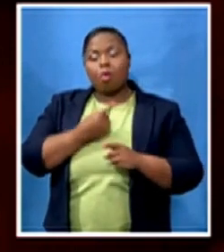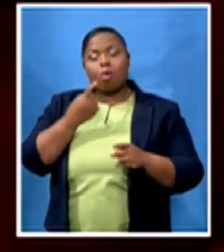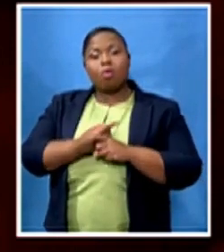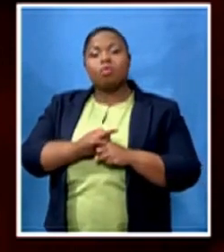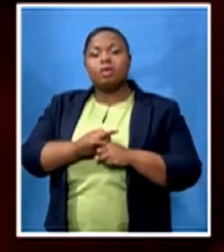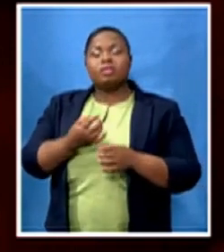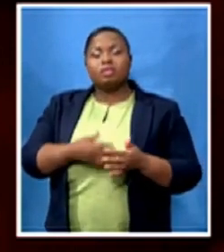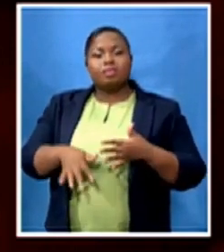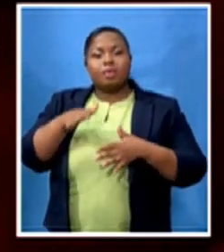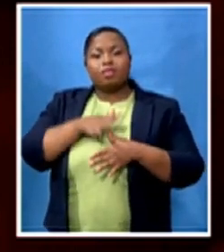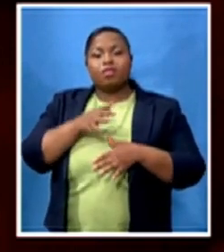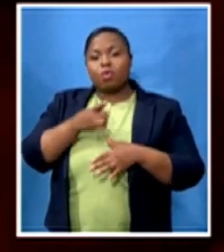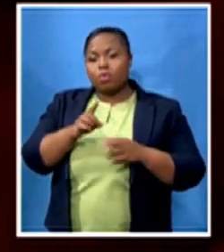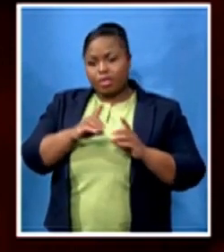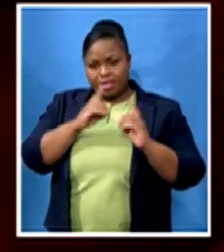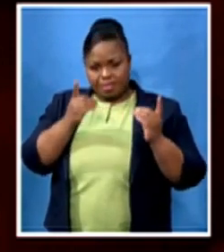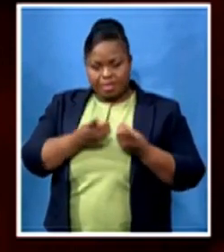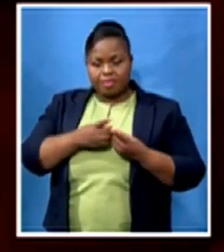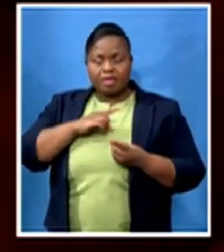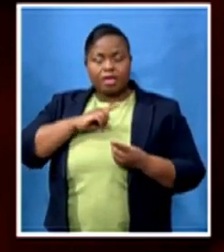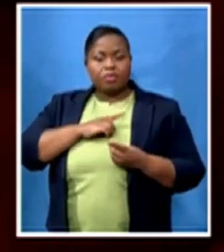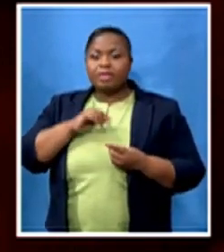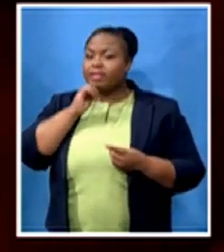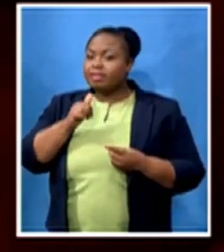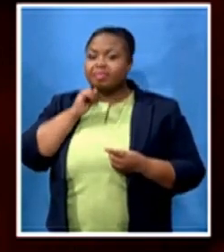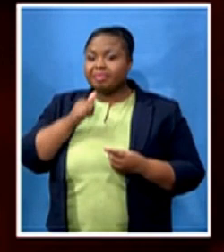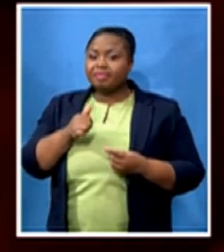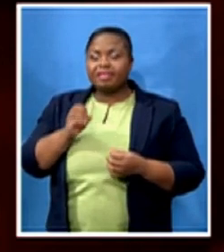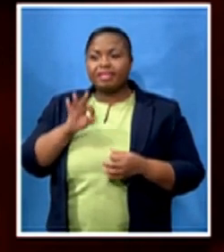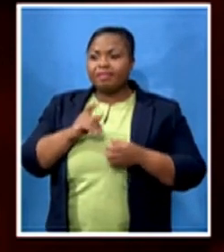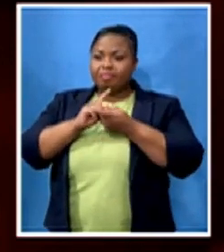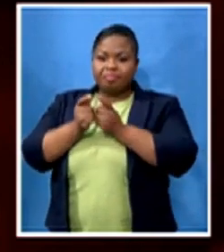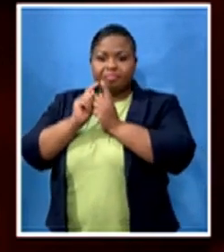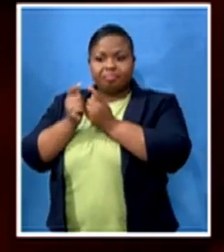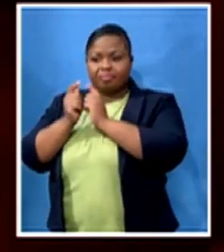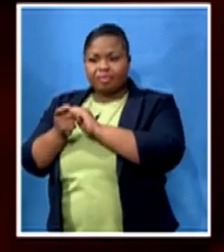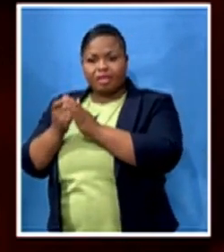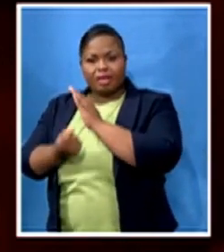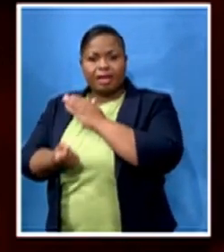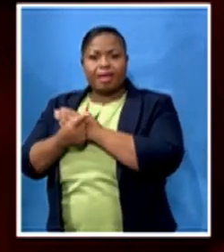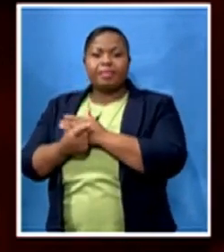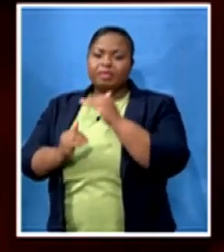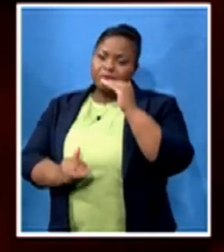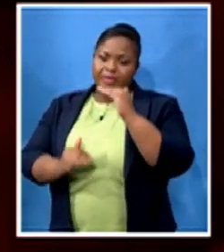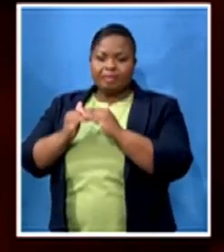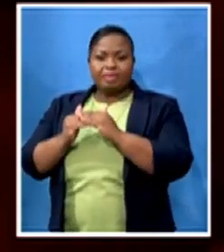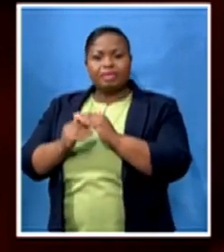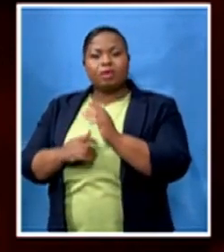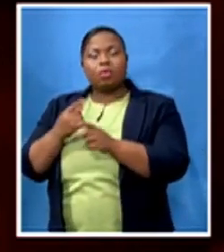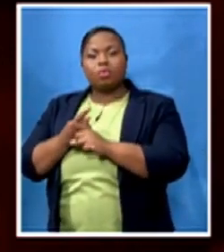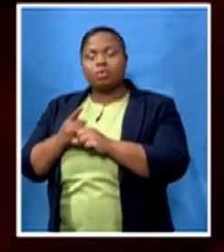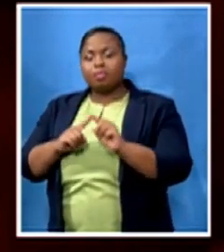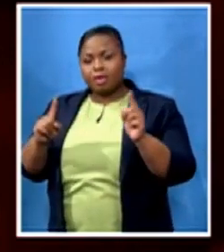Hence, even if there were changes and there were restrictions, we always declared as a department to say maternal and child